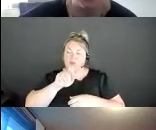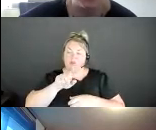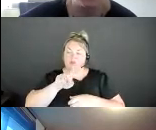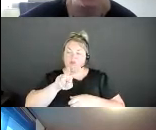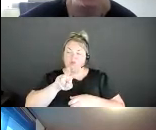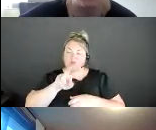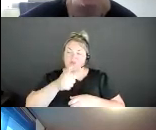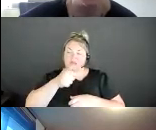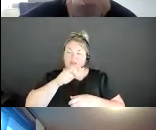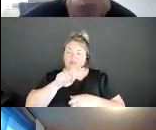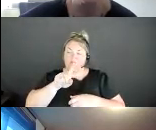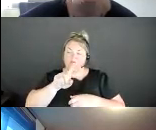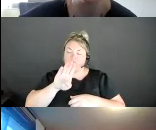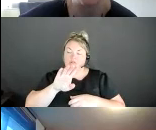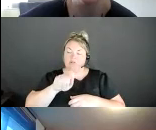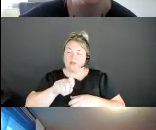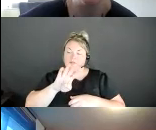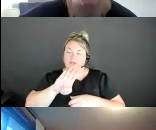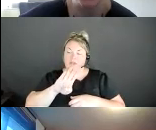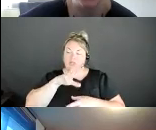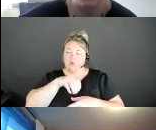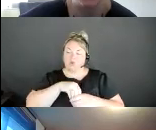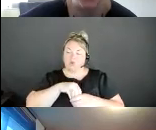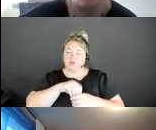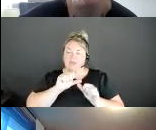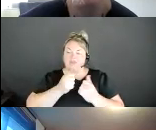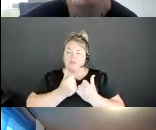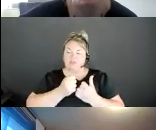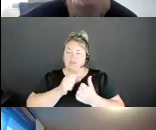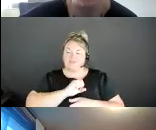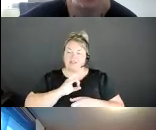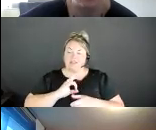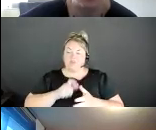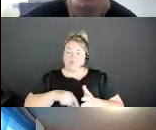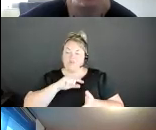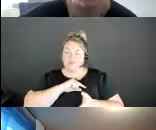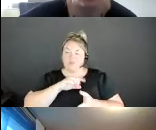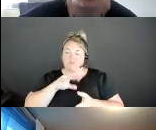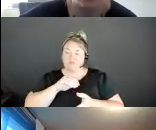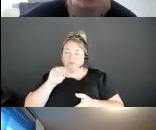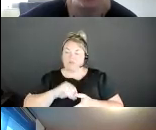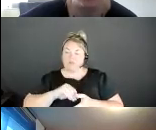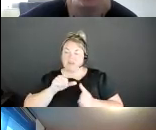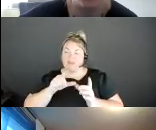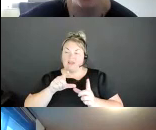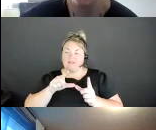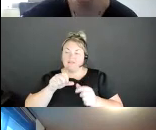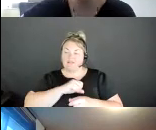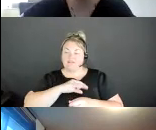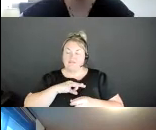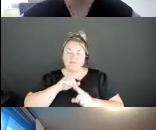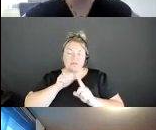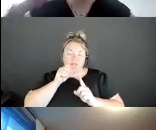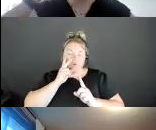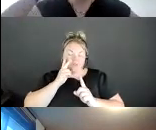21.210.1.b regarding agency staff qualifications, that 50% licensed staff, but I don't see that standard in the current standards. That